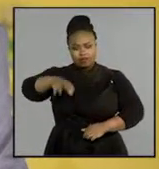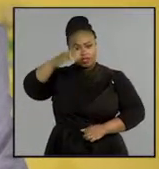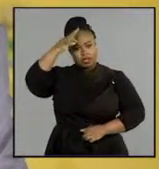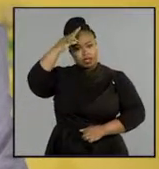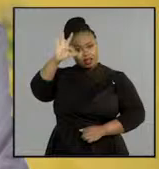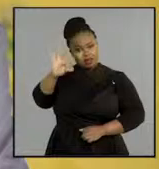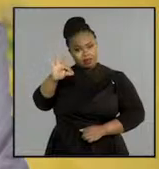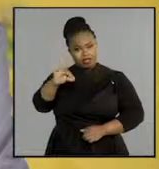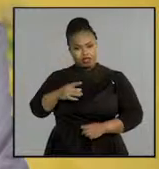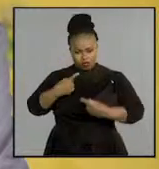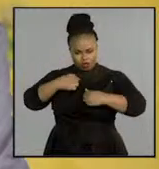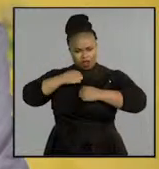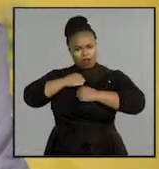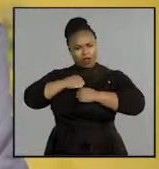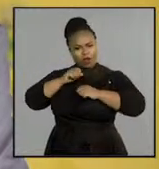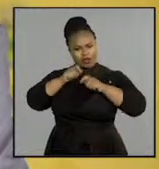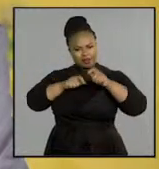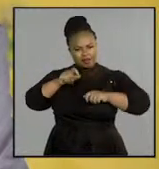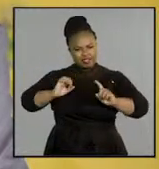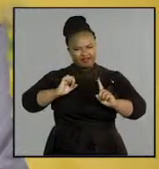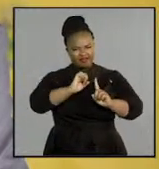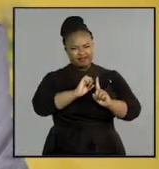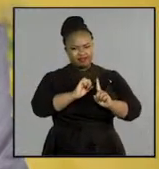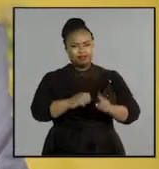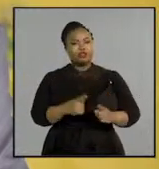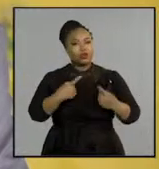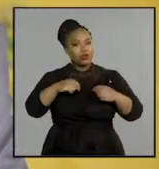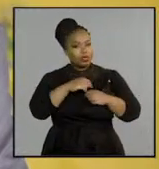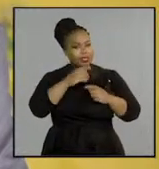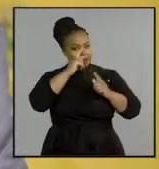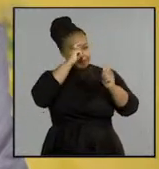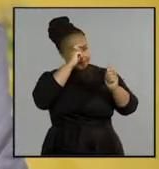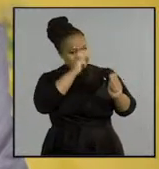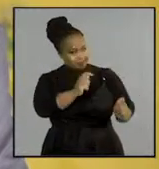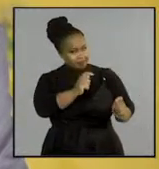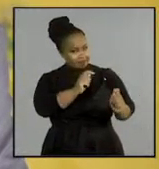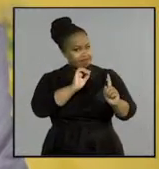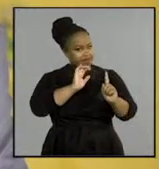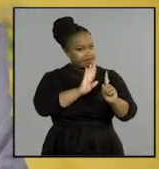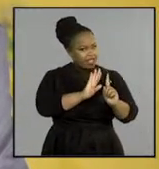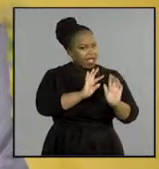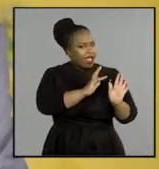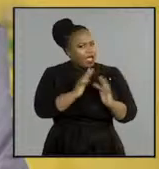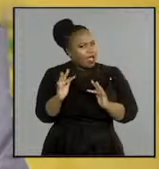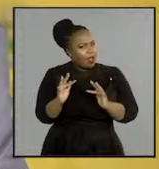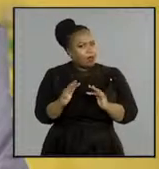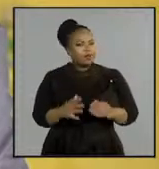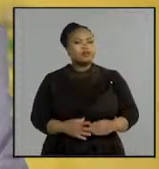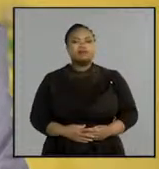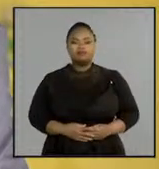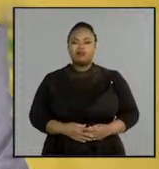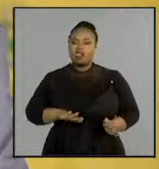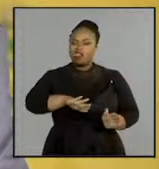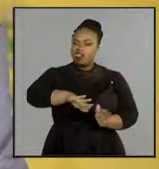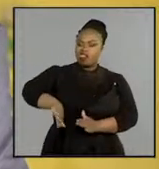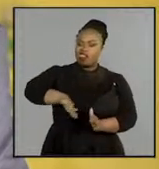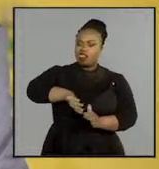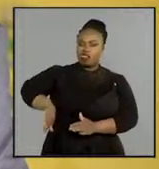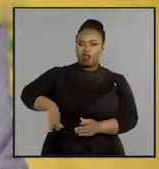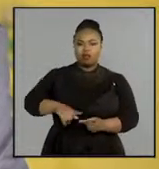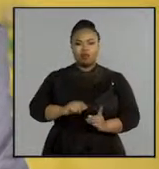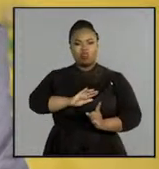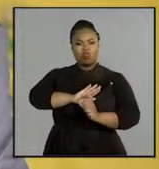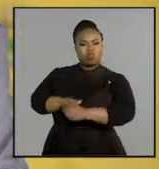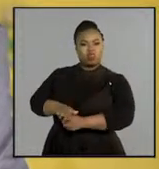government and as the people of Charlotte Maxeke, our contribution to honoring her legacy is to continue the